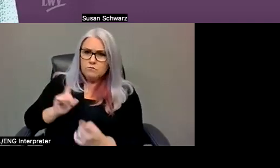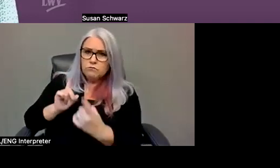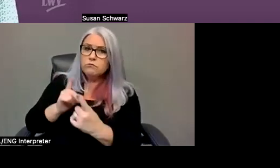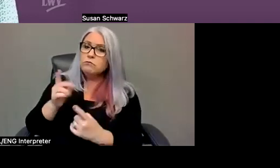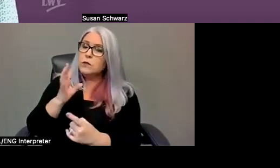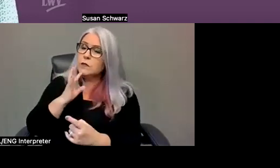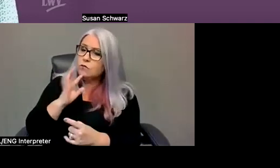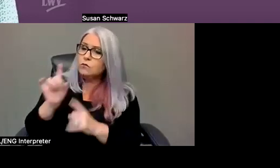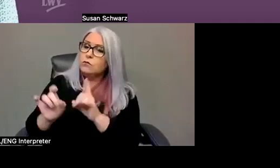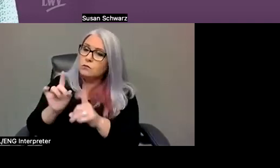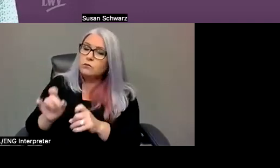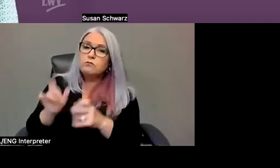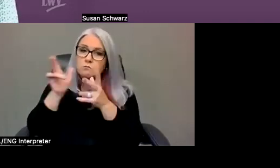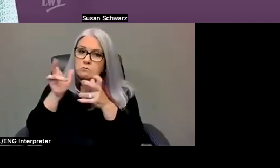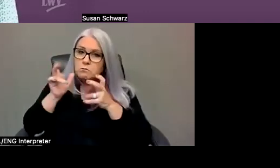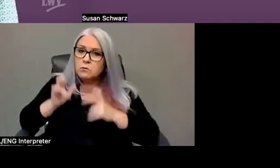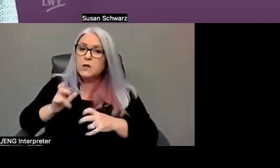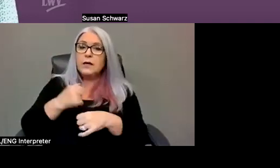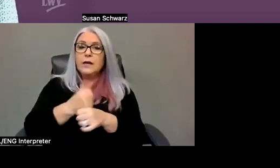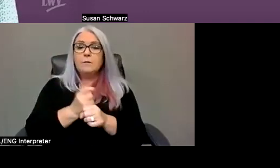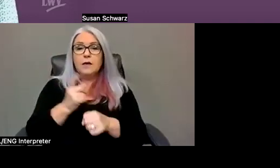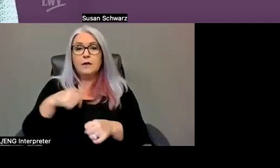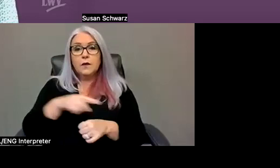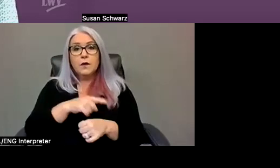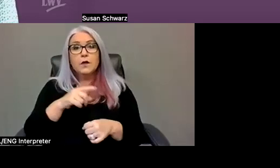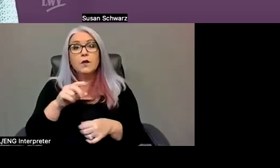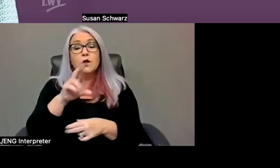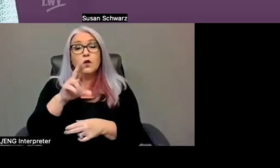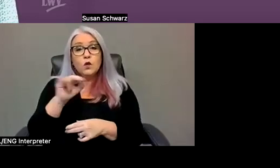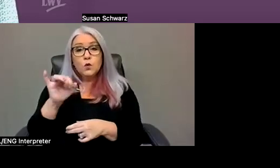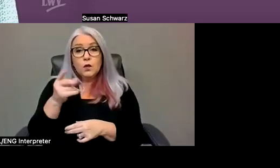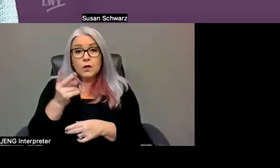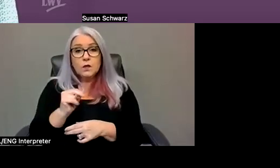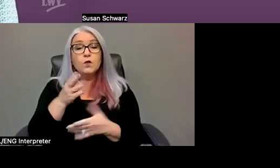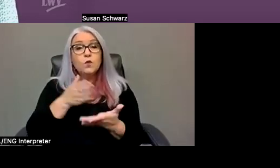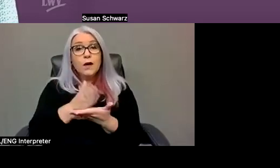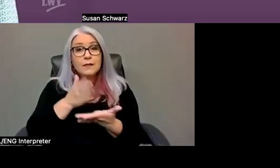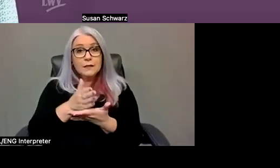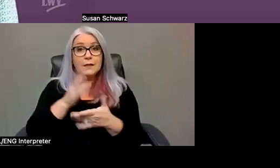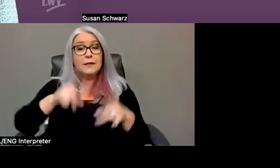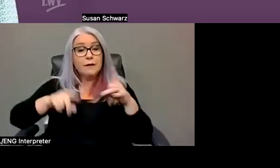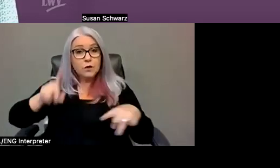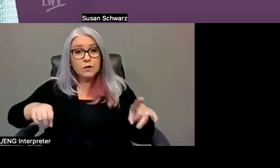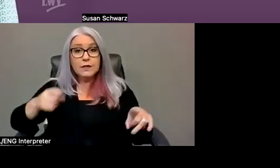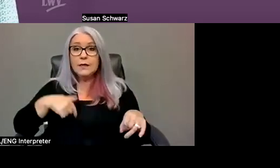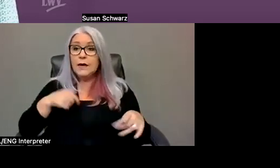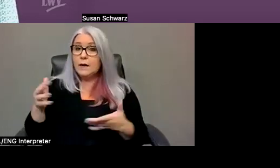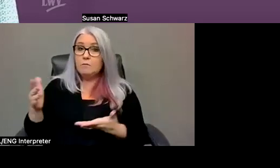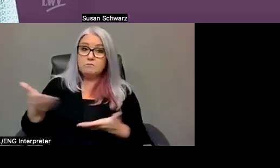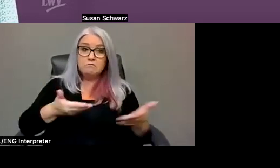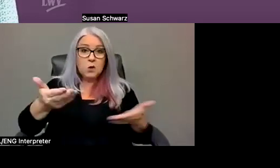and in response to that, I formed the Human Rights and Diversity Committee. And I appointed a diverse group of people